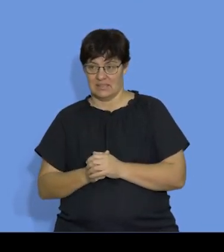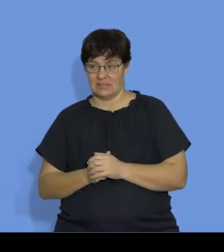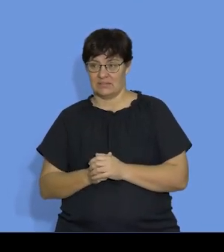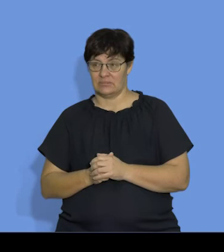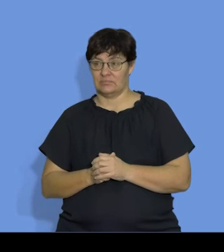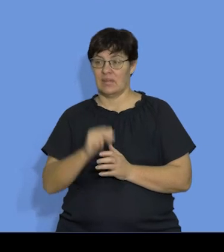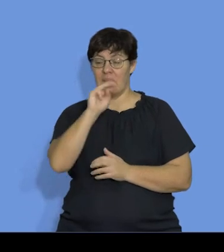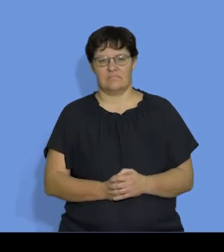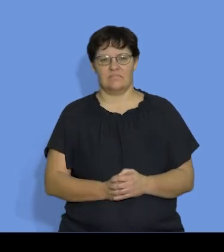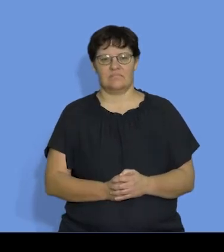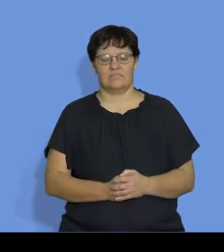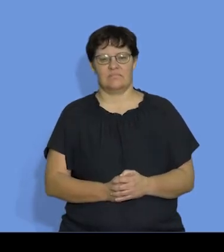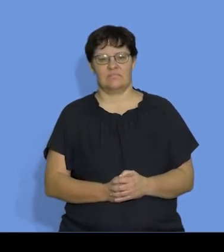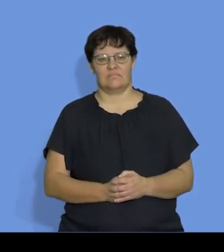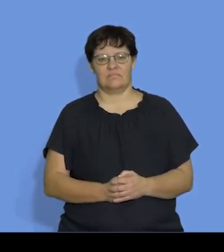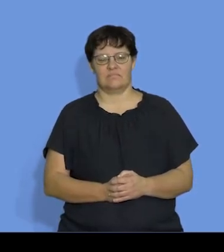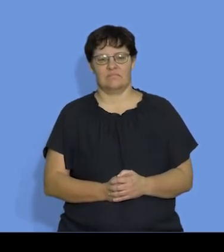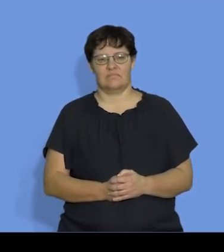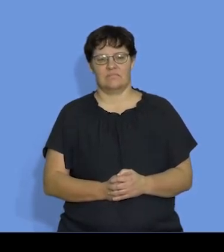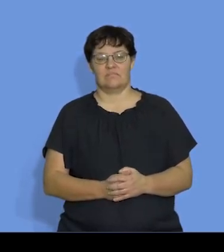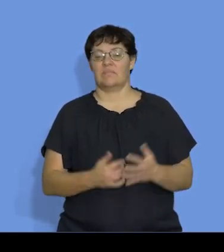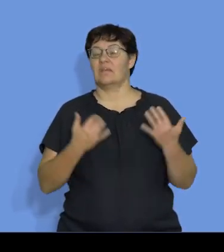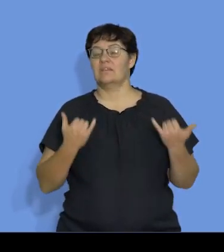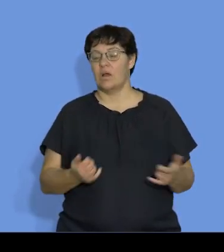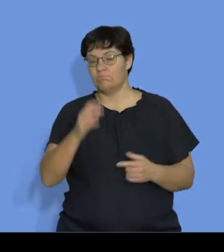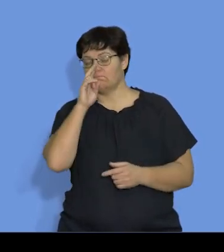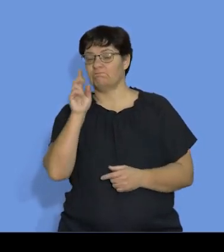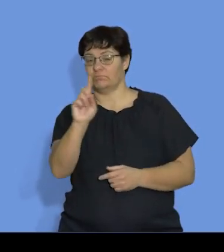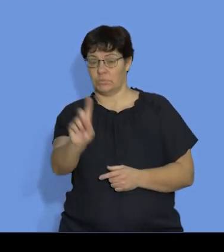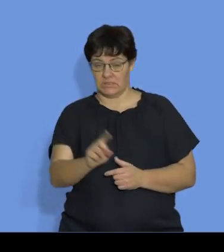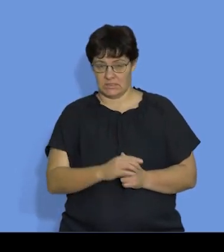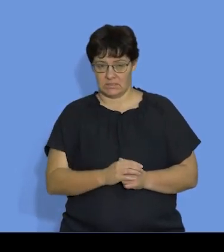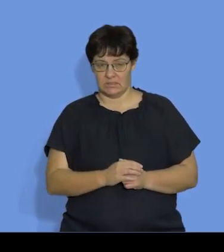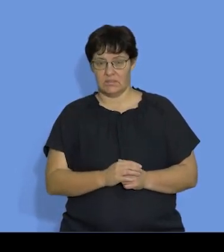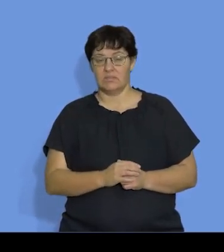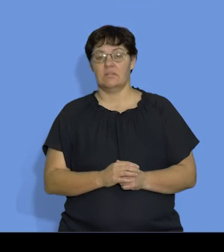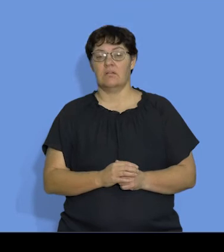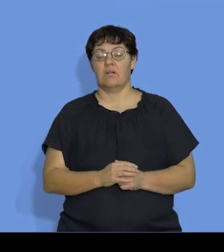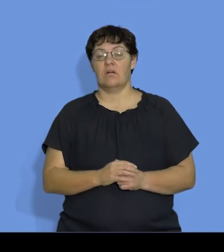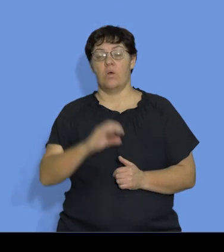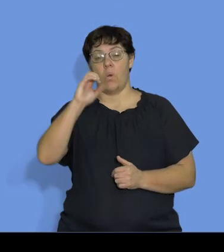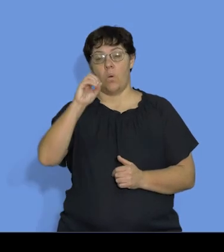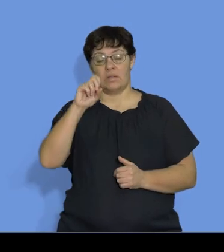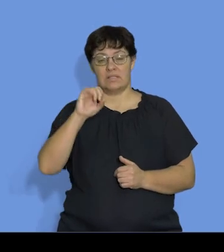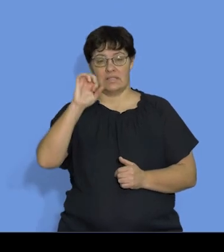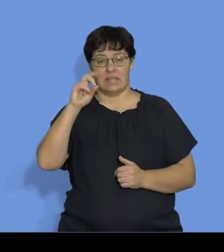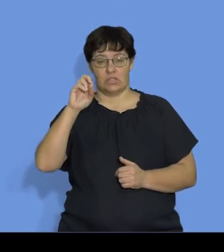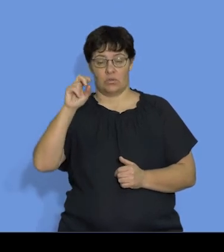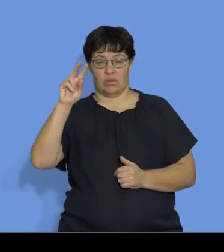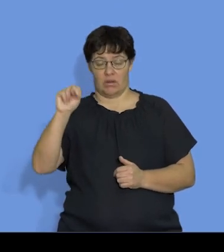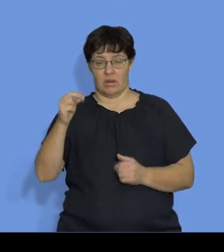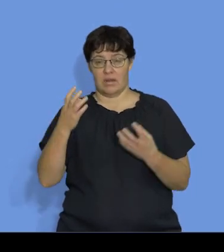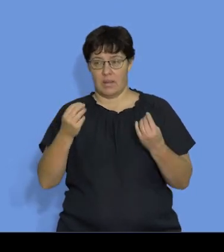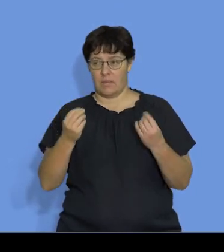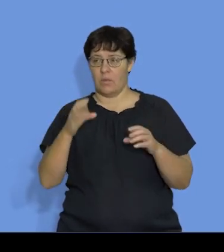manganese is what we don't know. Now let's look at the oxidation number of manganese in manganese